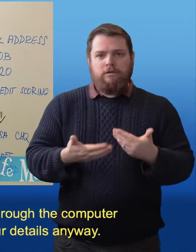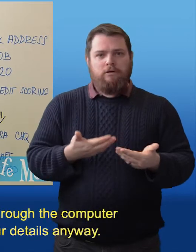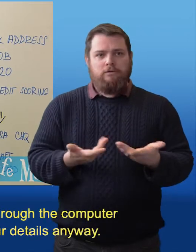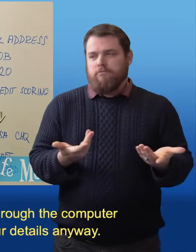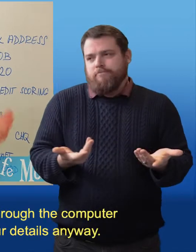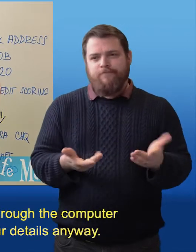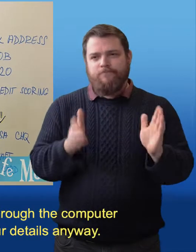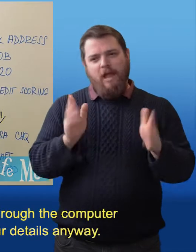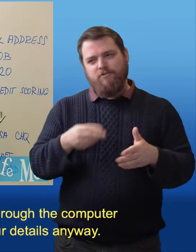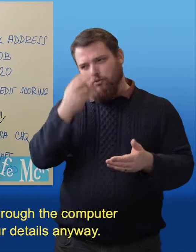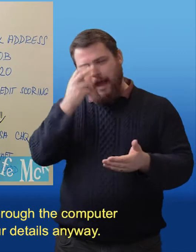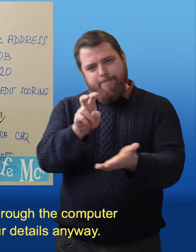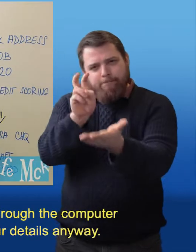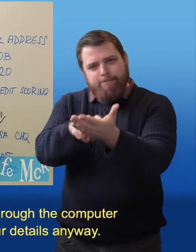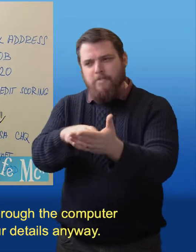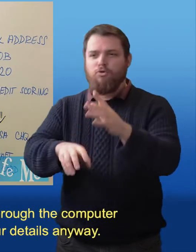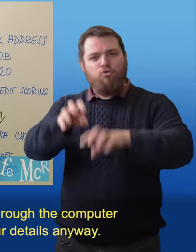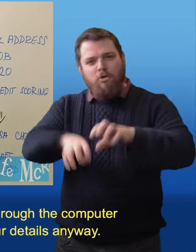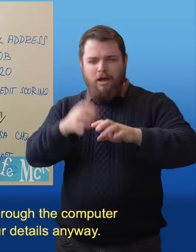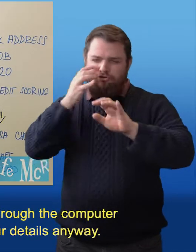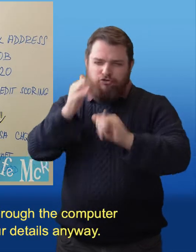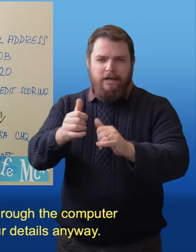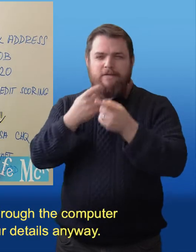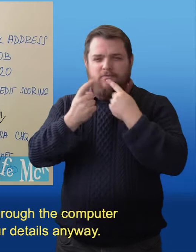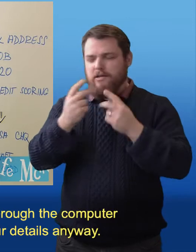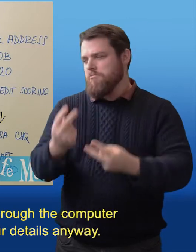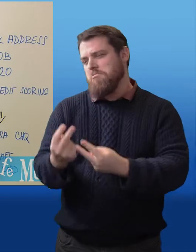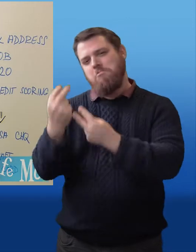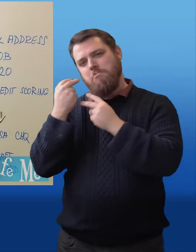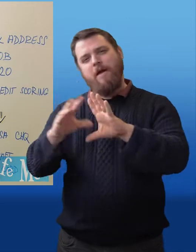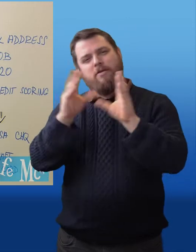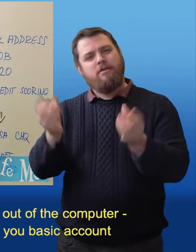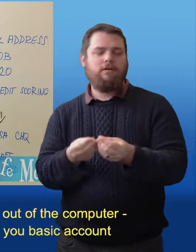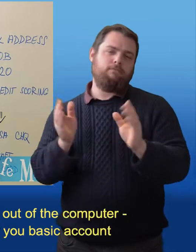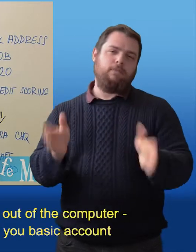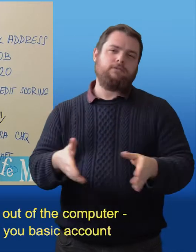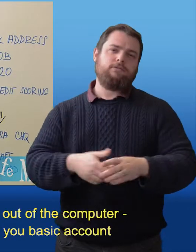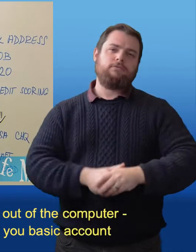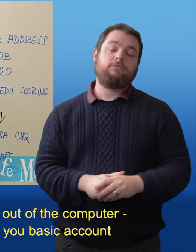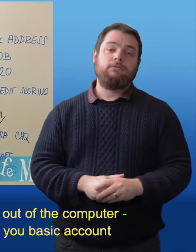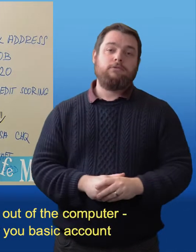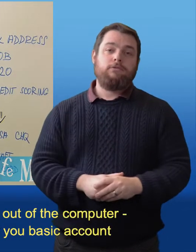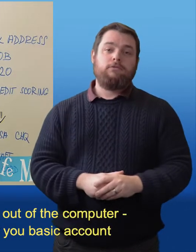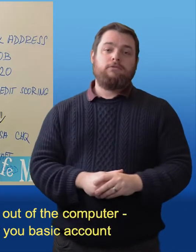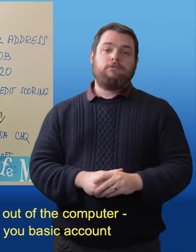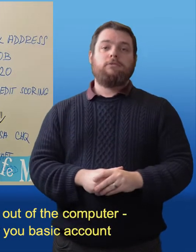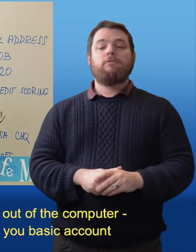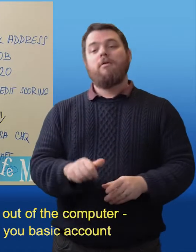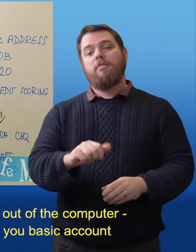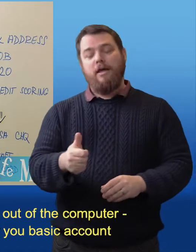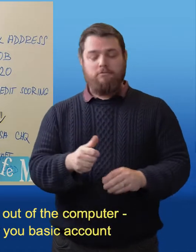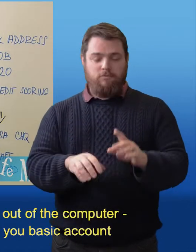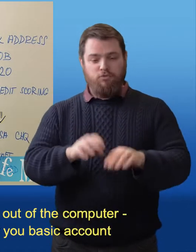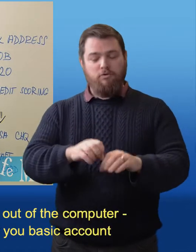to put it through the computer and they need to check your details anyway. And depends on what comes out